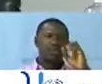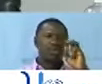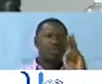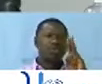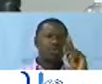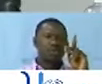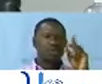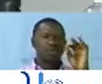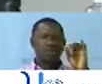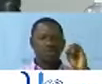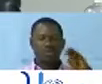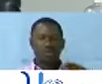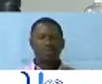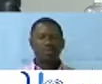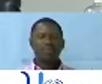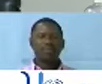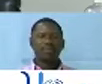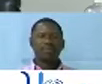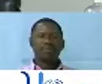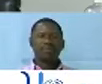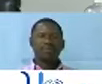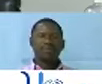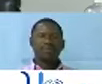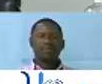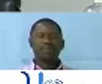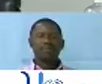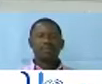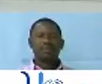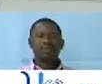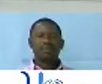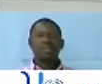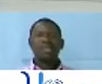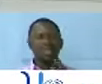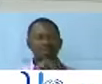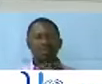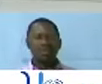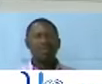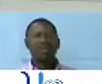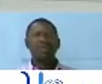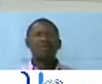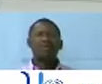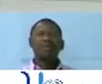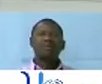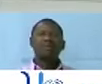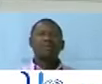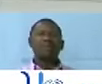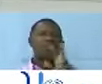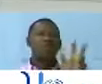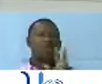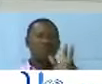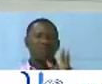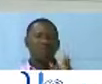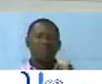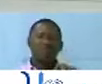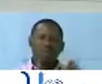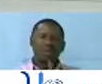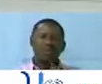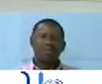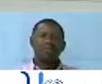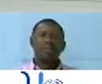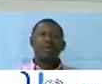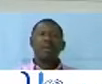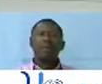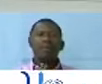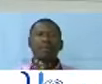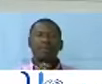Because what persecution? Yes. Mit torohal. Manam dal jay dole torohal. Wow. La wa